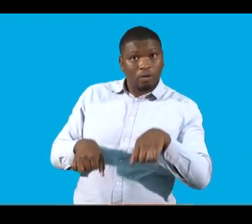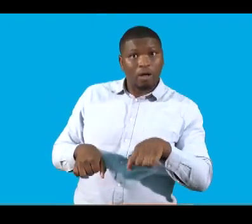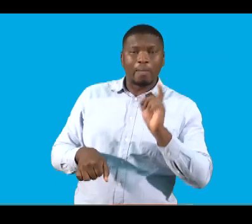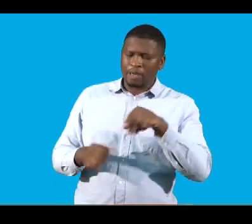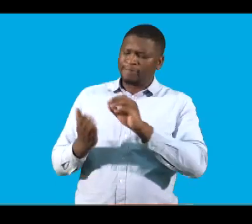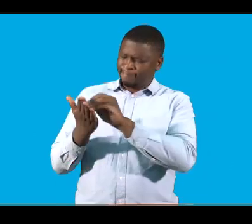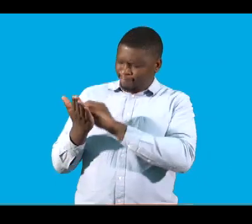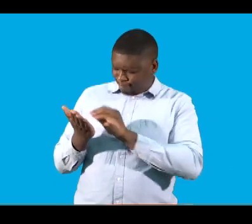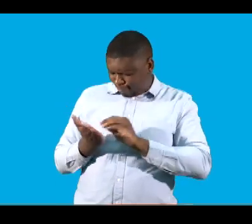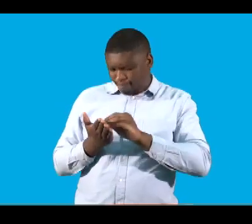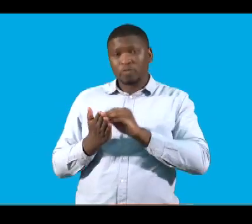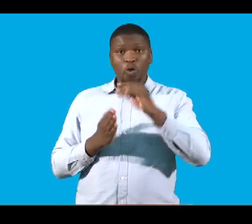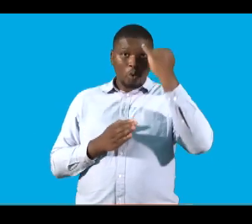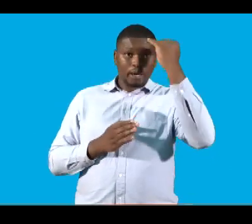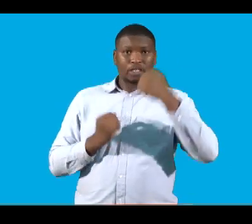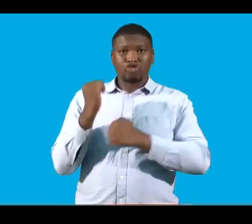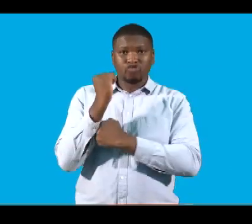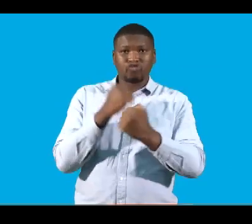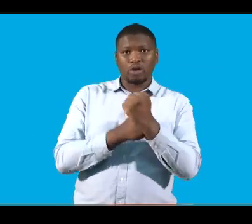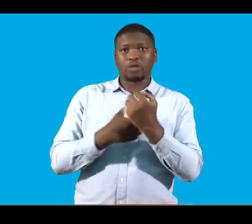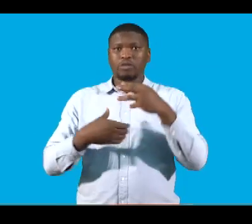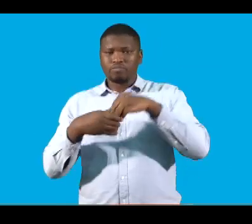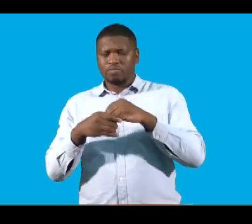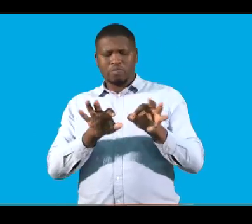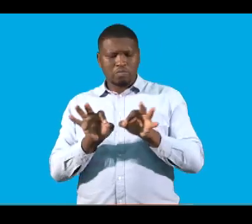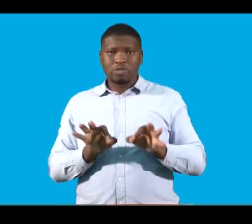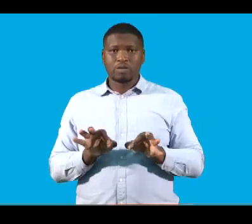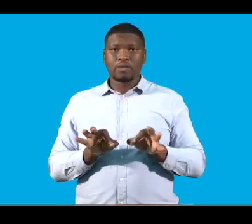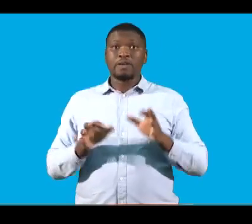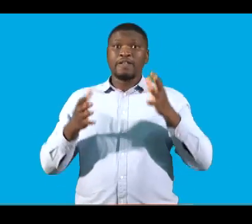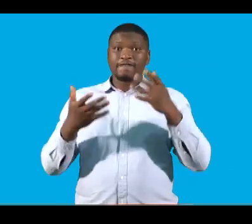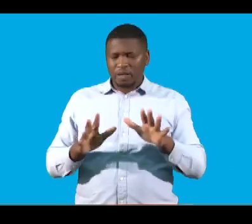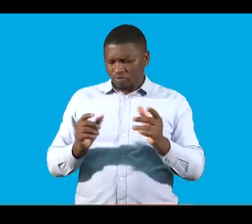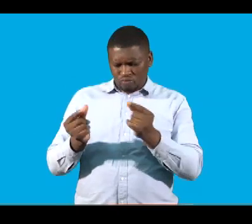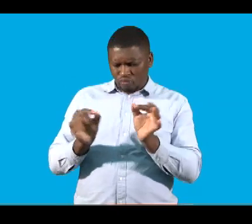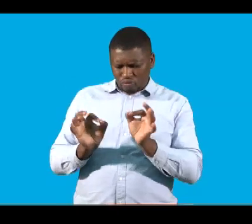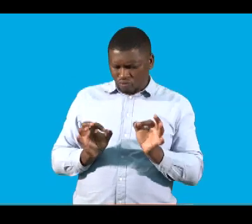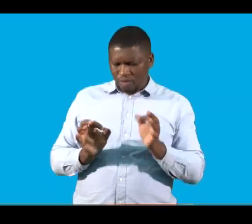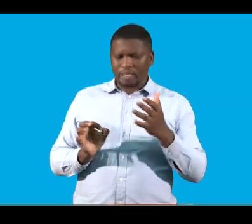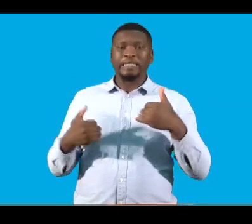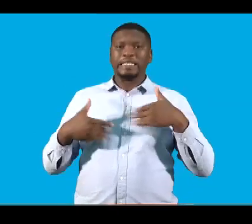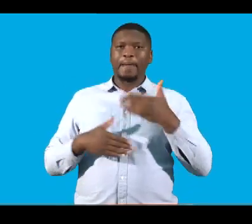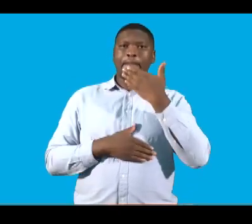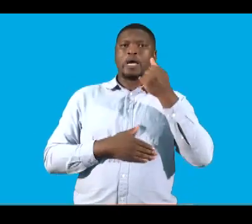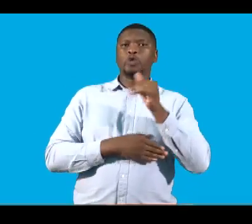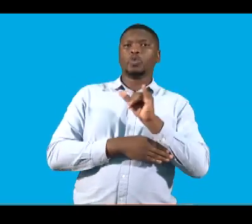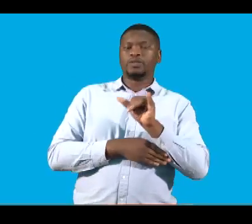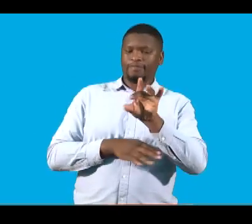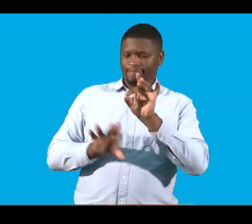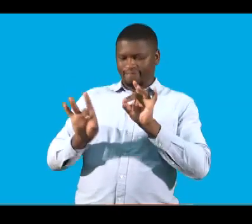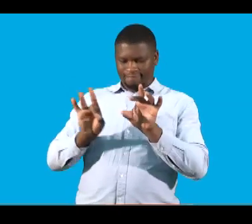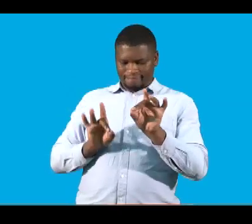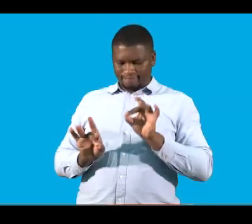topic. Structure your ideas. Once you have all your ideas, you can start evaluating which ones you think will